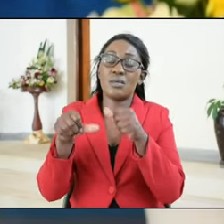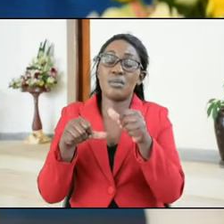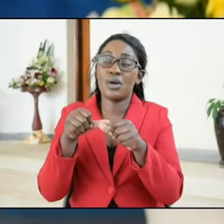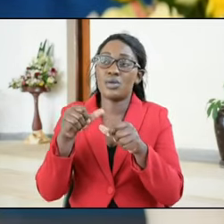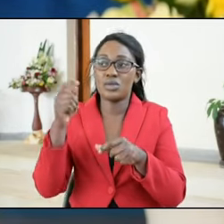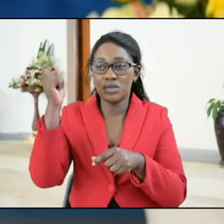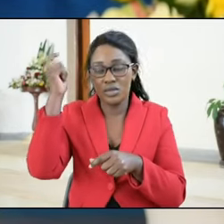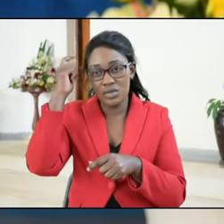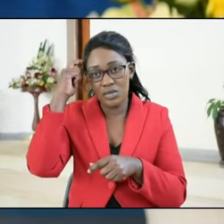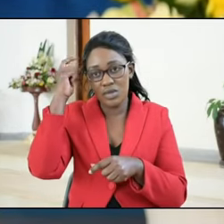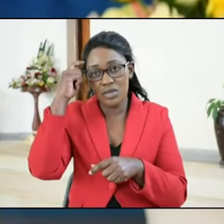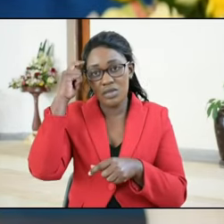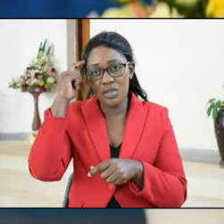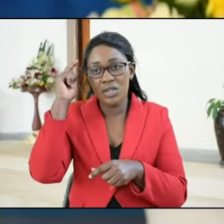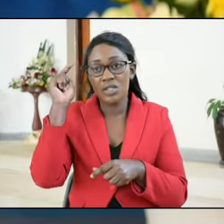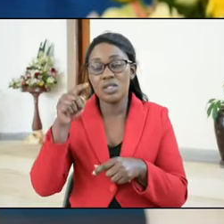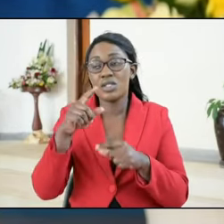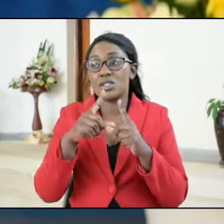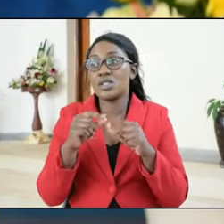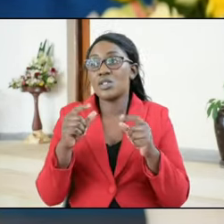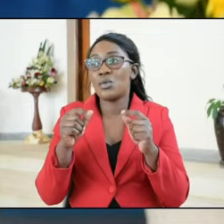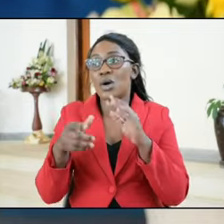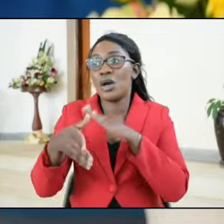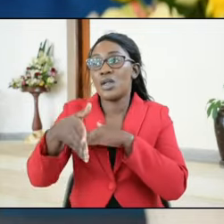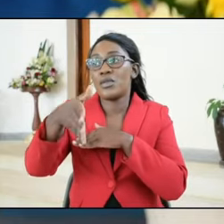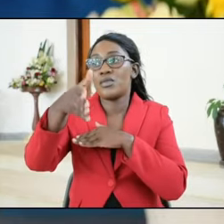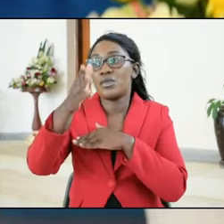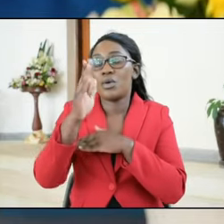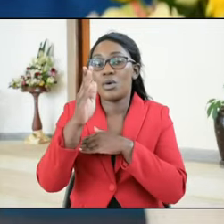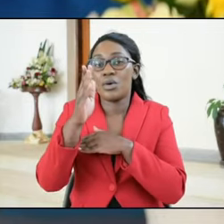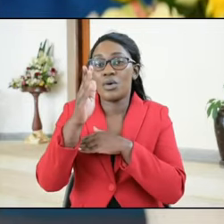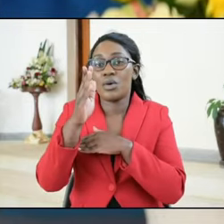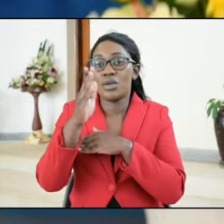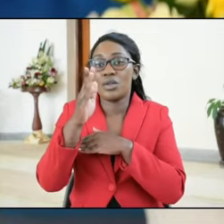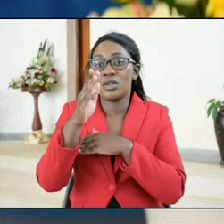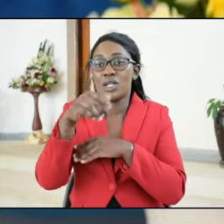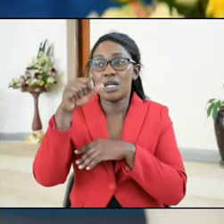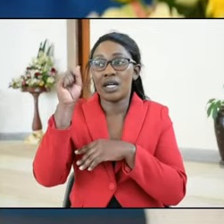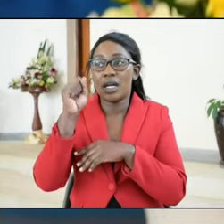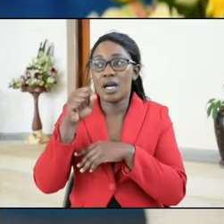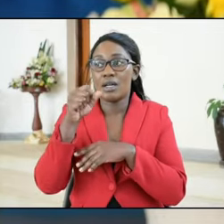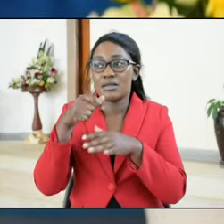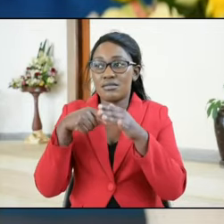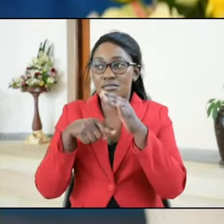that the word of God can penetrate. So Jack,